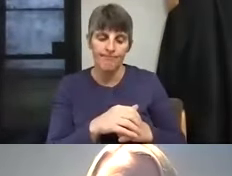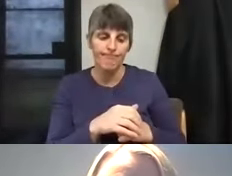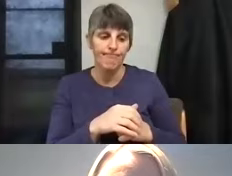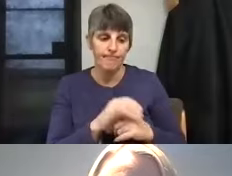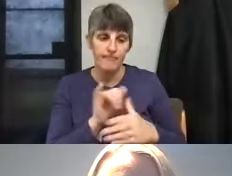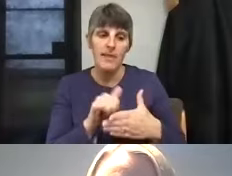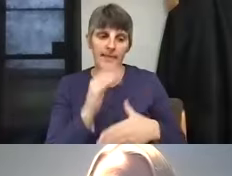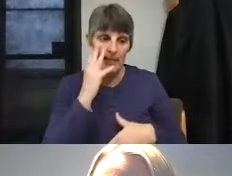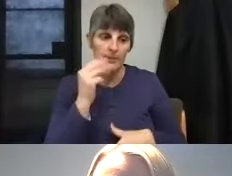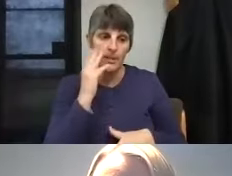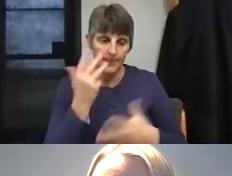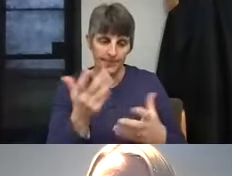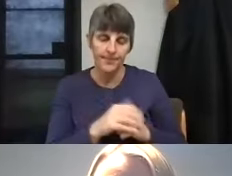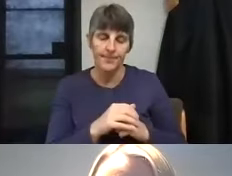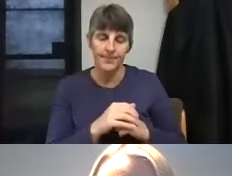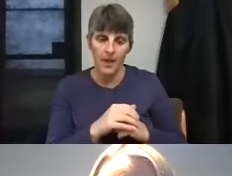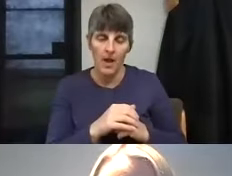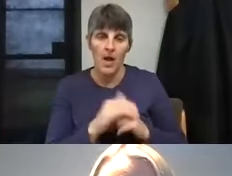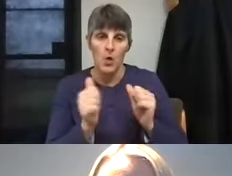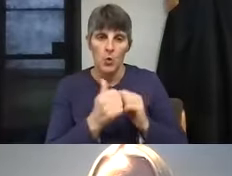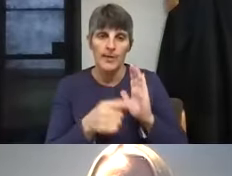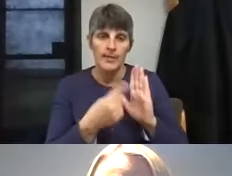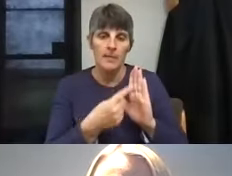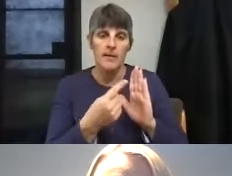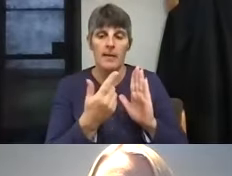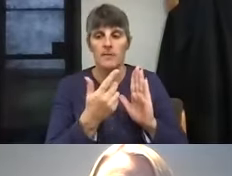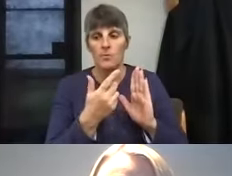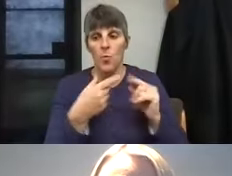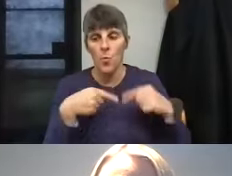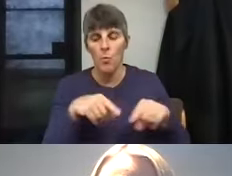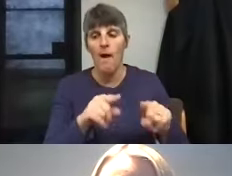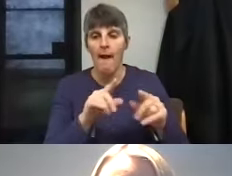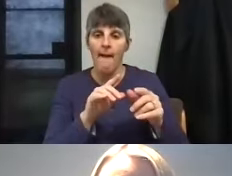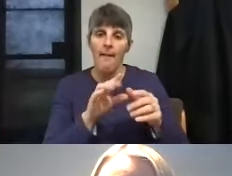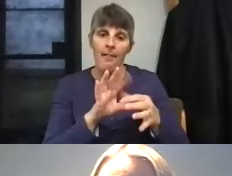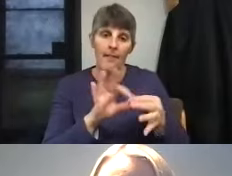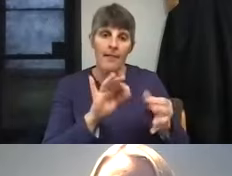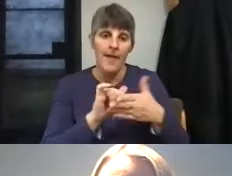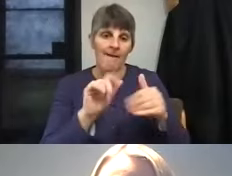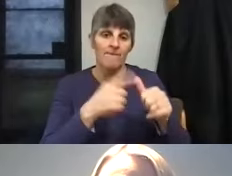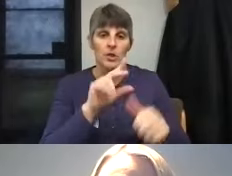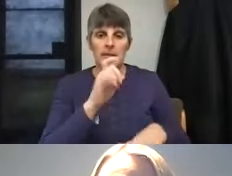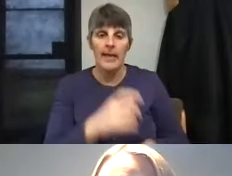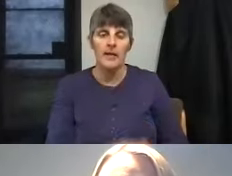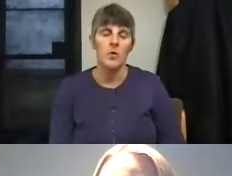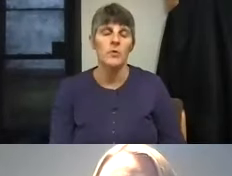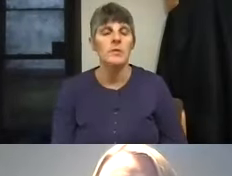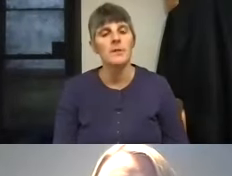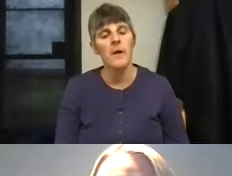we do get presented with sometimes when giving that initial diagnosis.